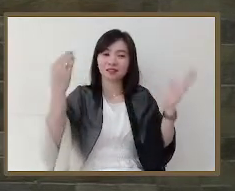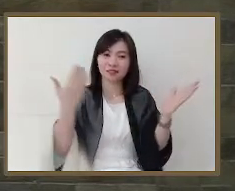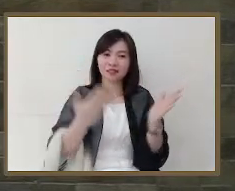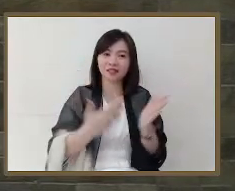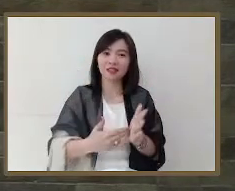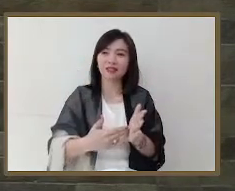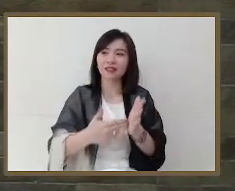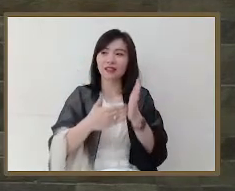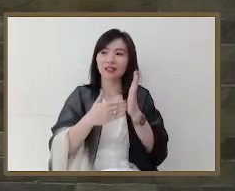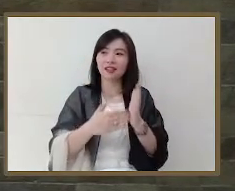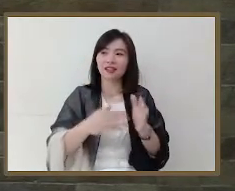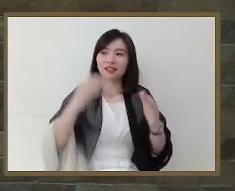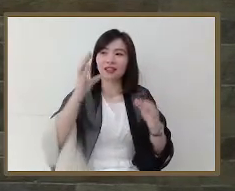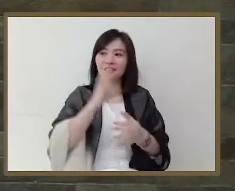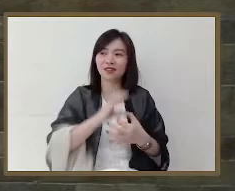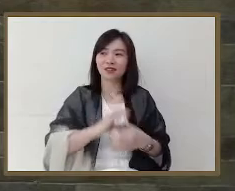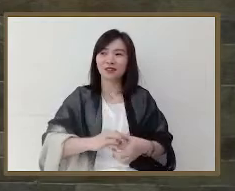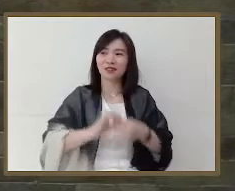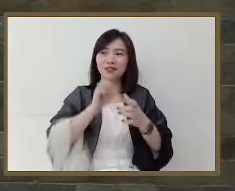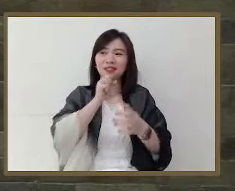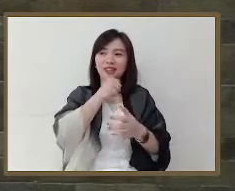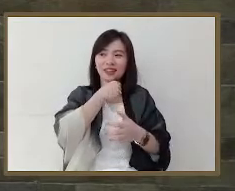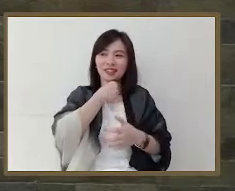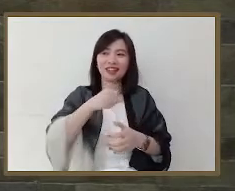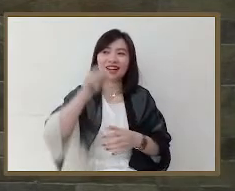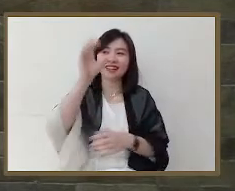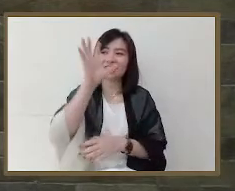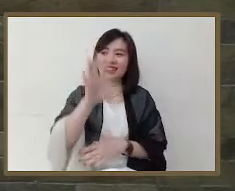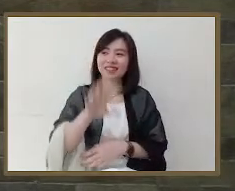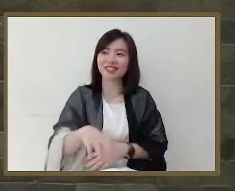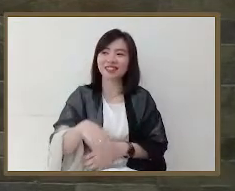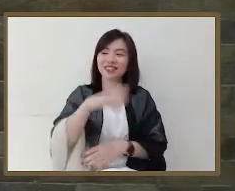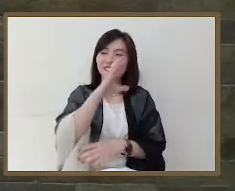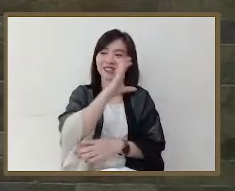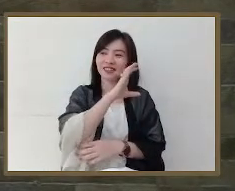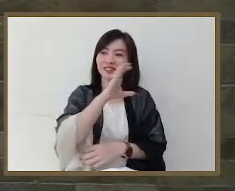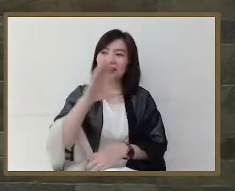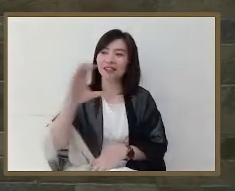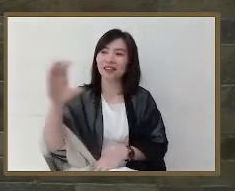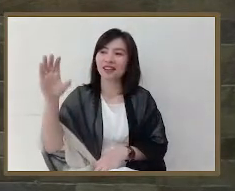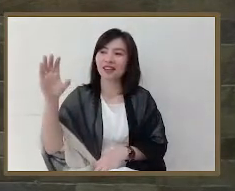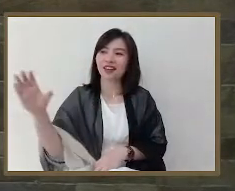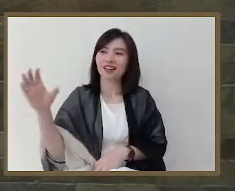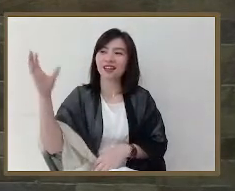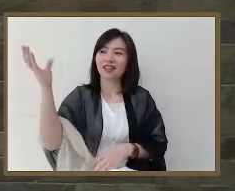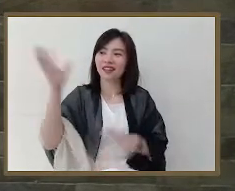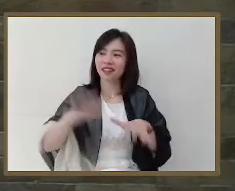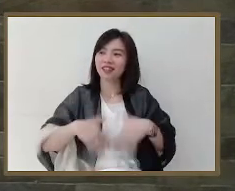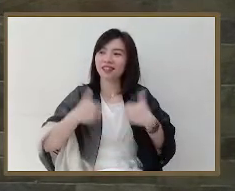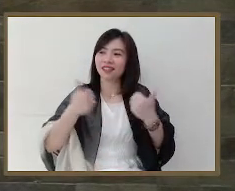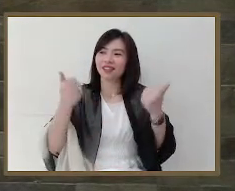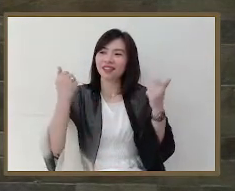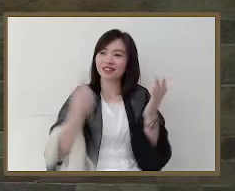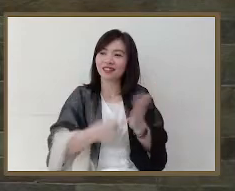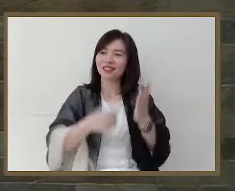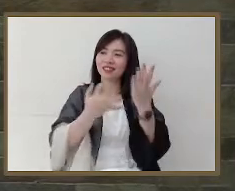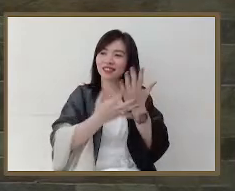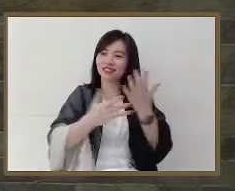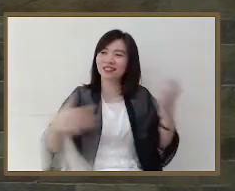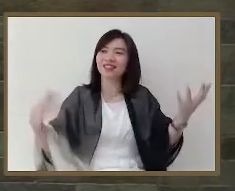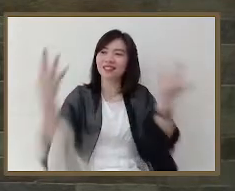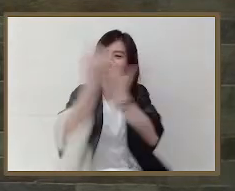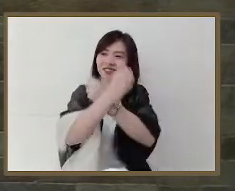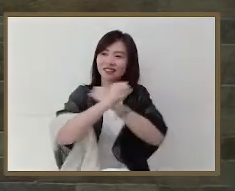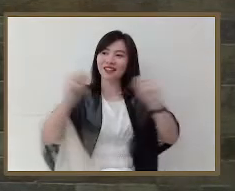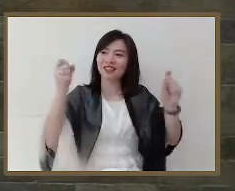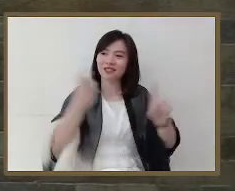again of the old rugged cross. How this blood saves